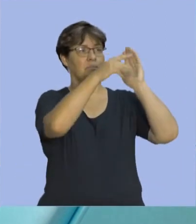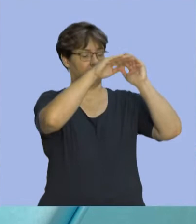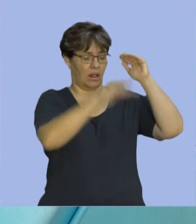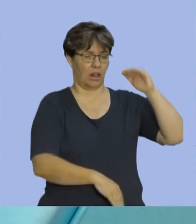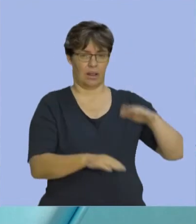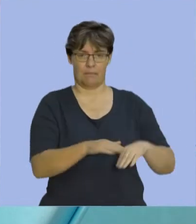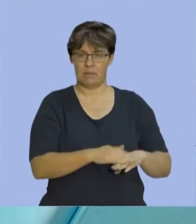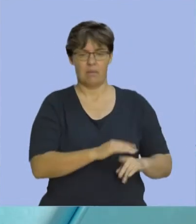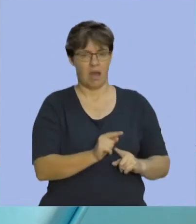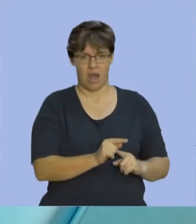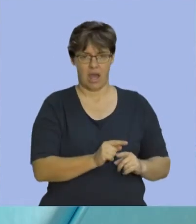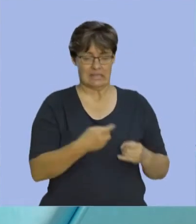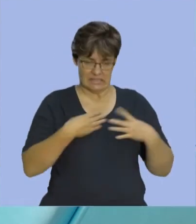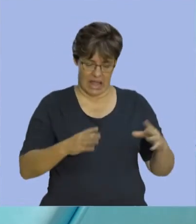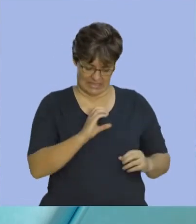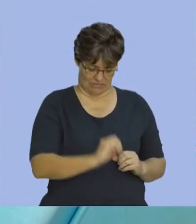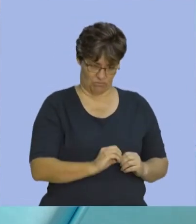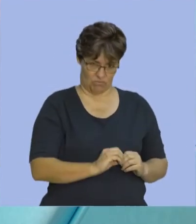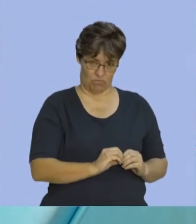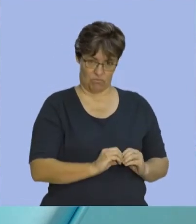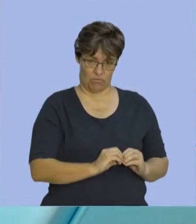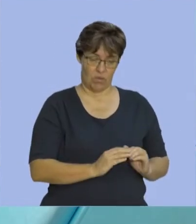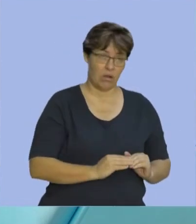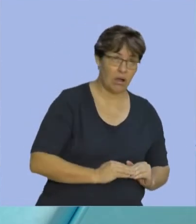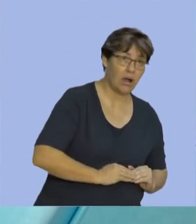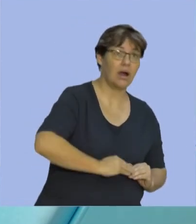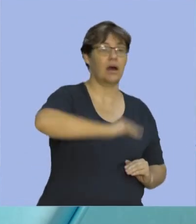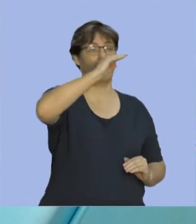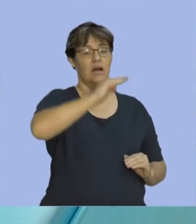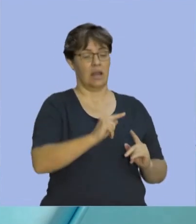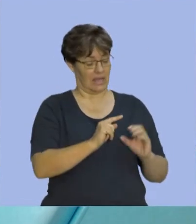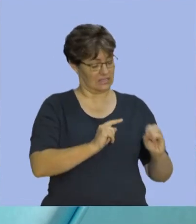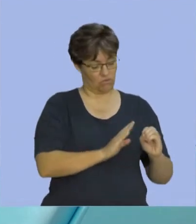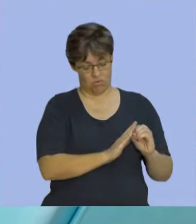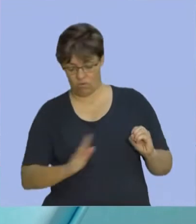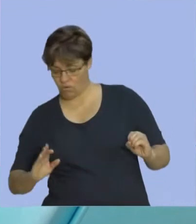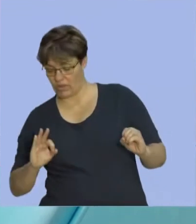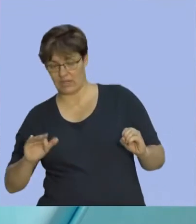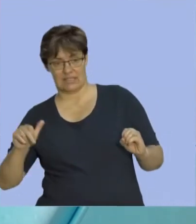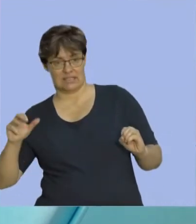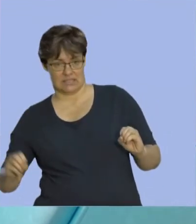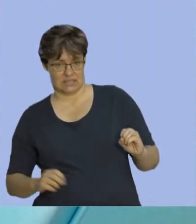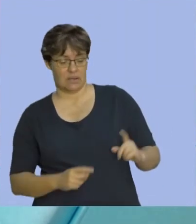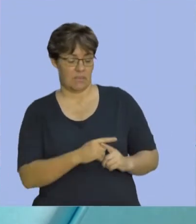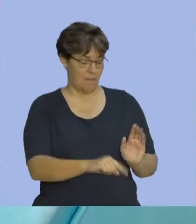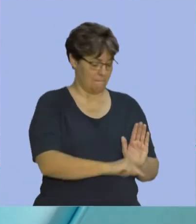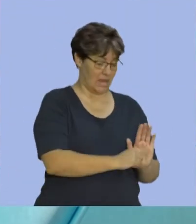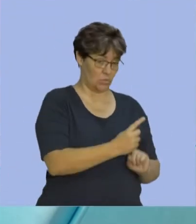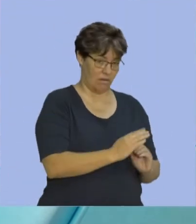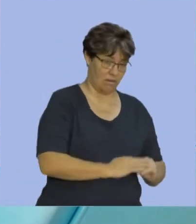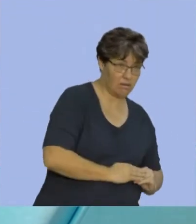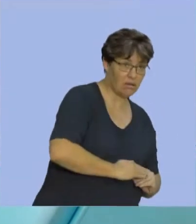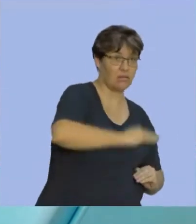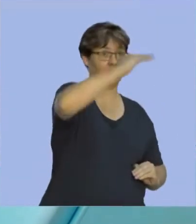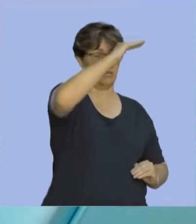at the minimum. No, it starts at 0. It goes to 360. It starts at -1.